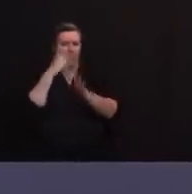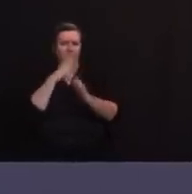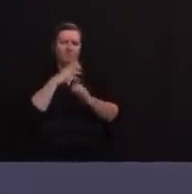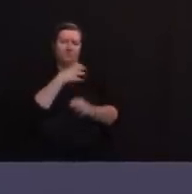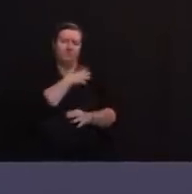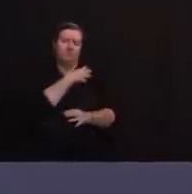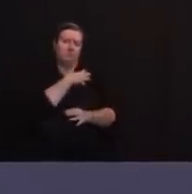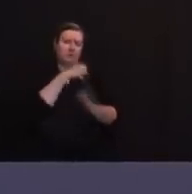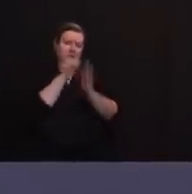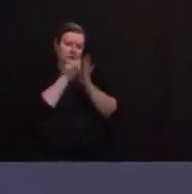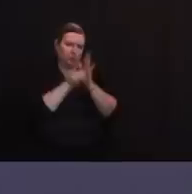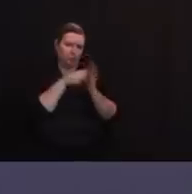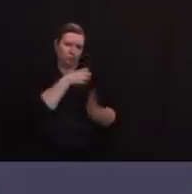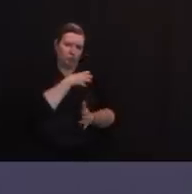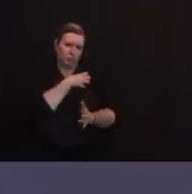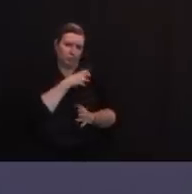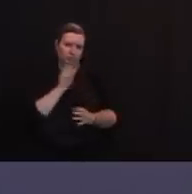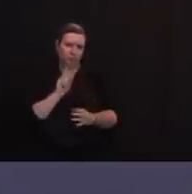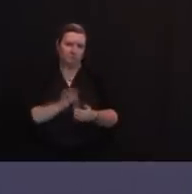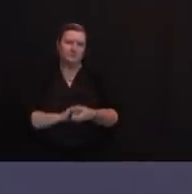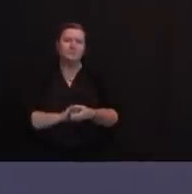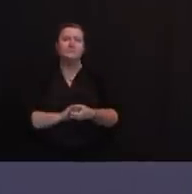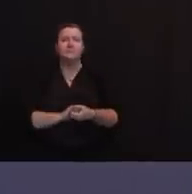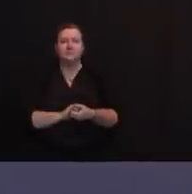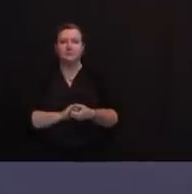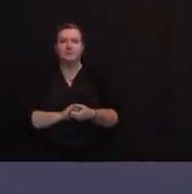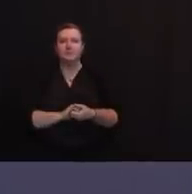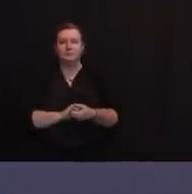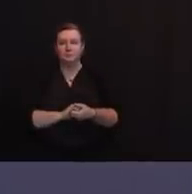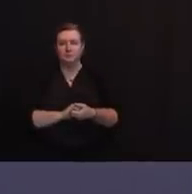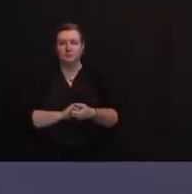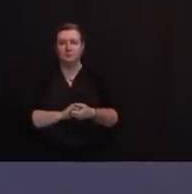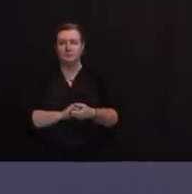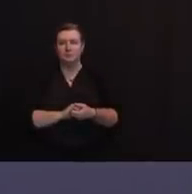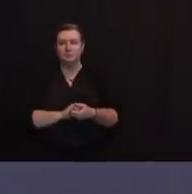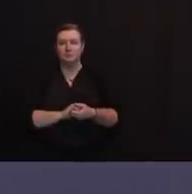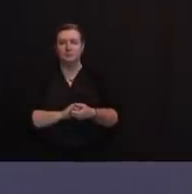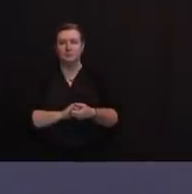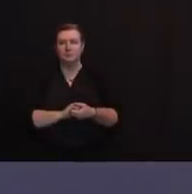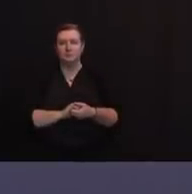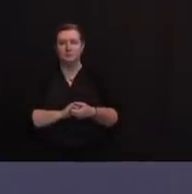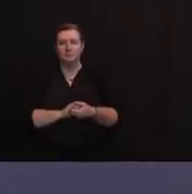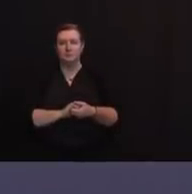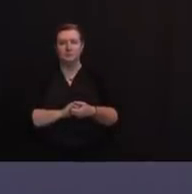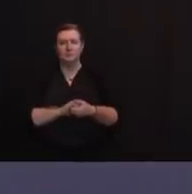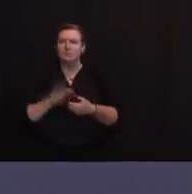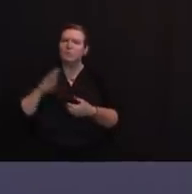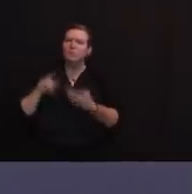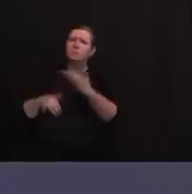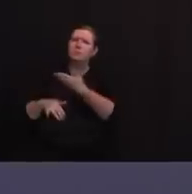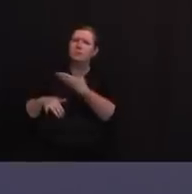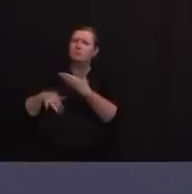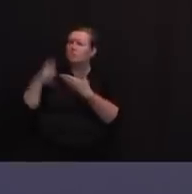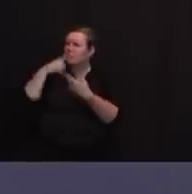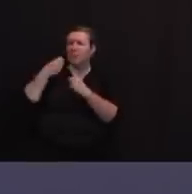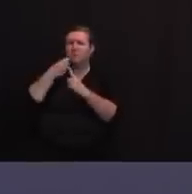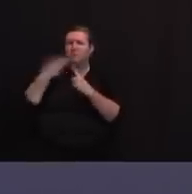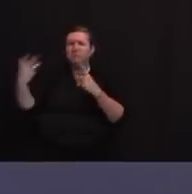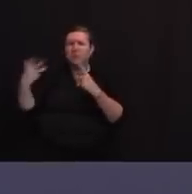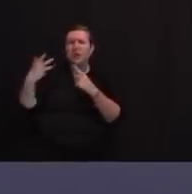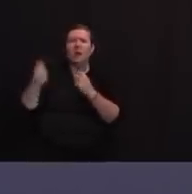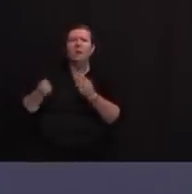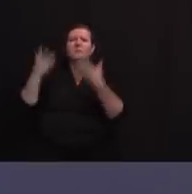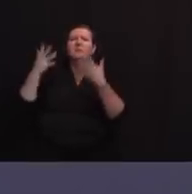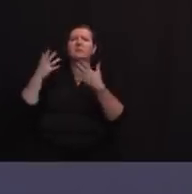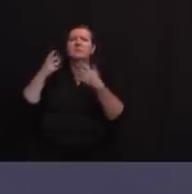on. I gave a little bit of this, is can you explain the gap between how many you've vaccinated versus the supplies that